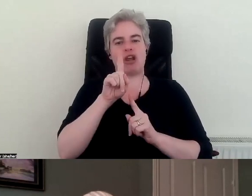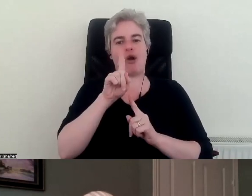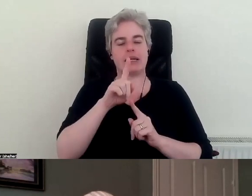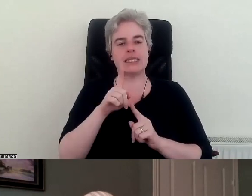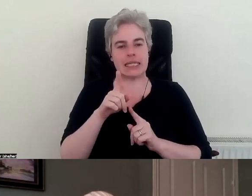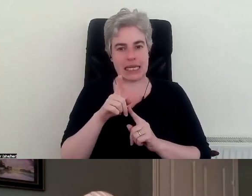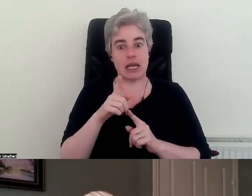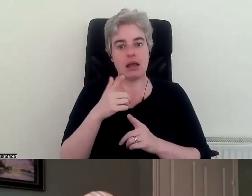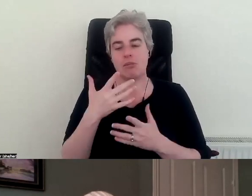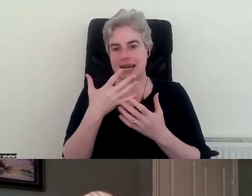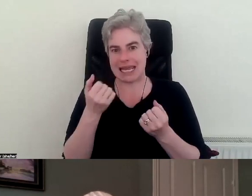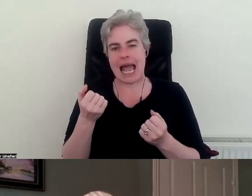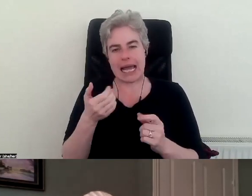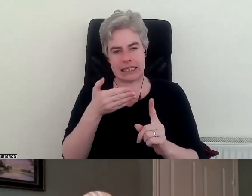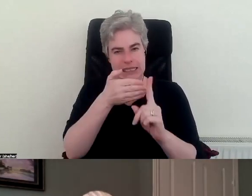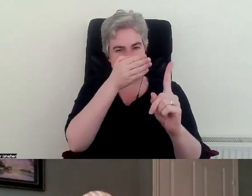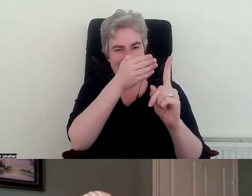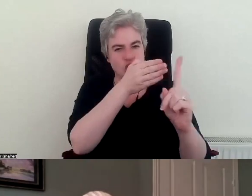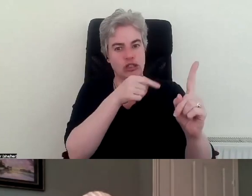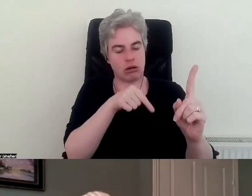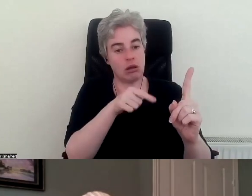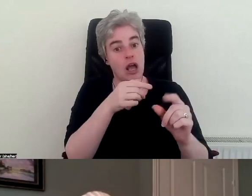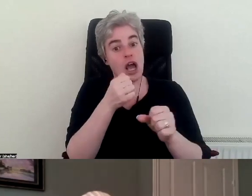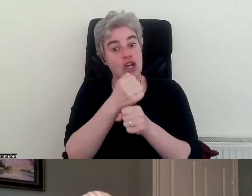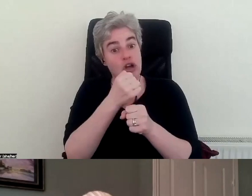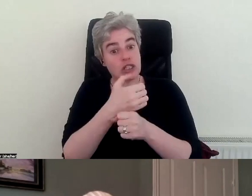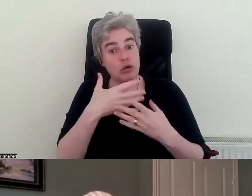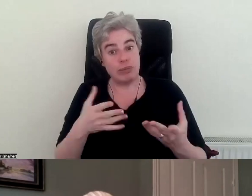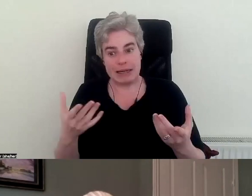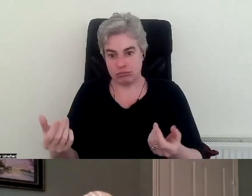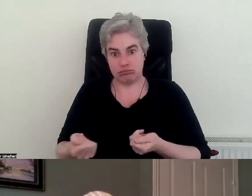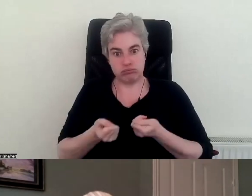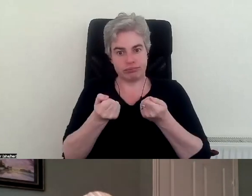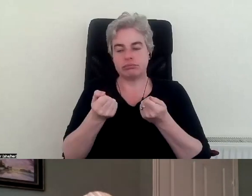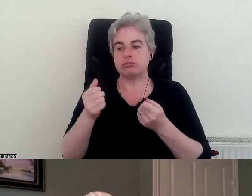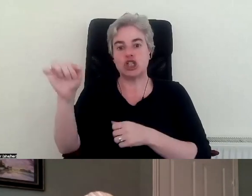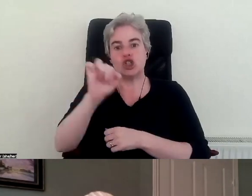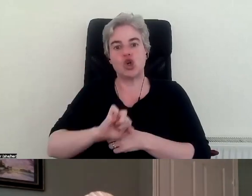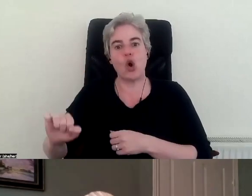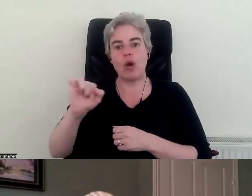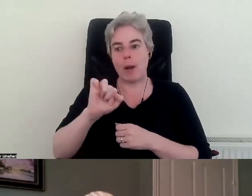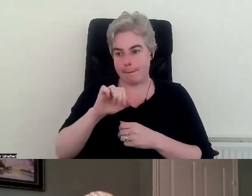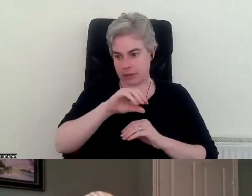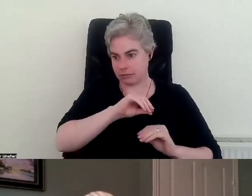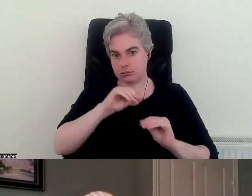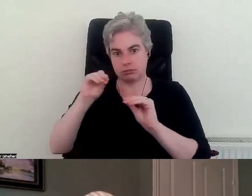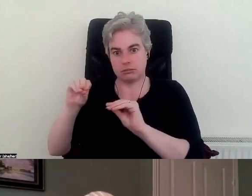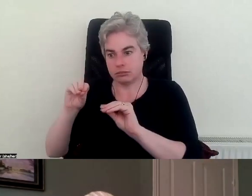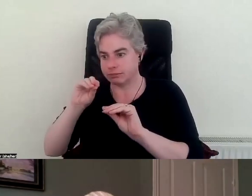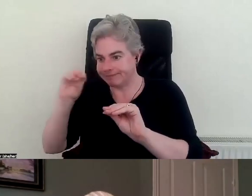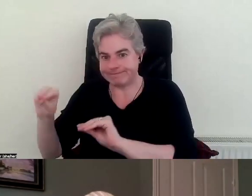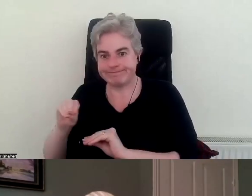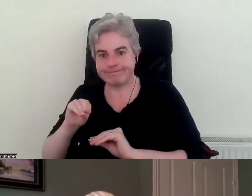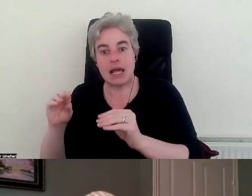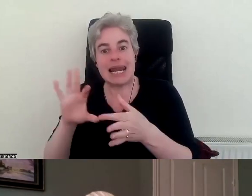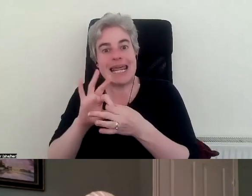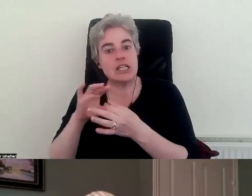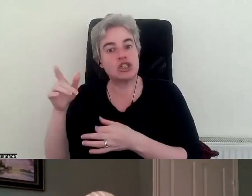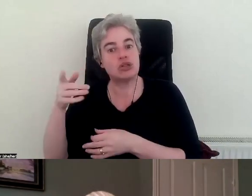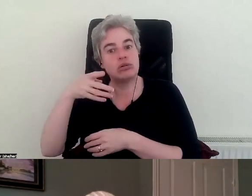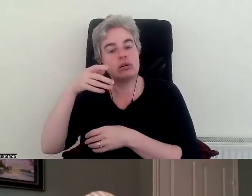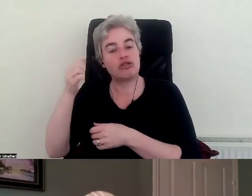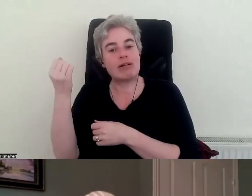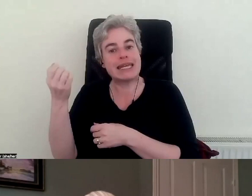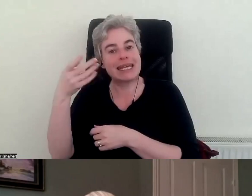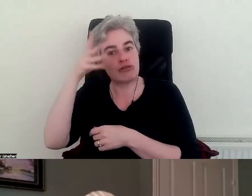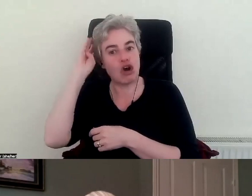if you see what I mean. It was that the gospel had been brought to Europe by being related to Greek and Roman culture. Therefore, the